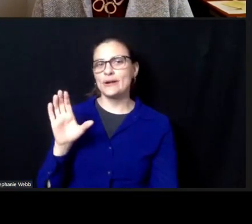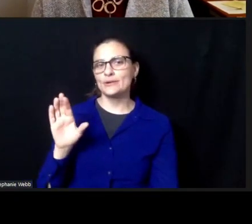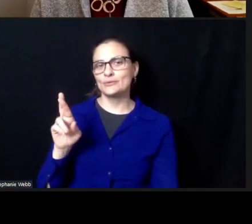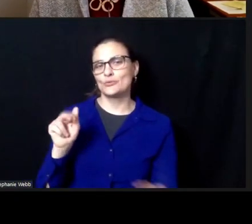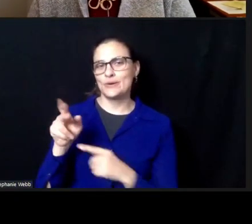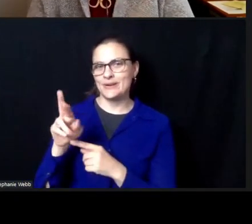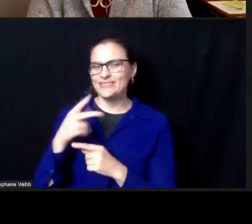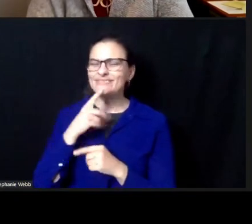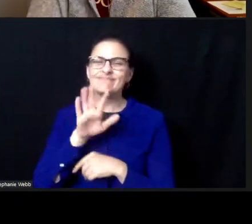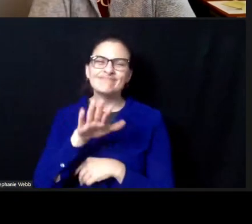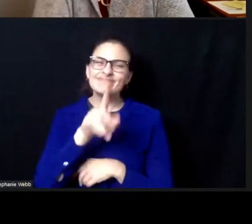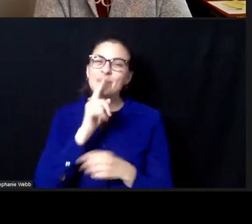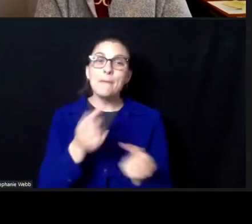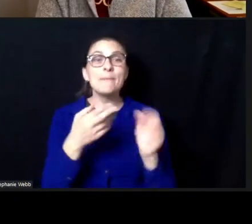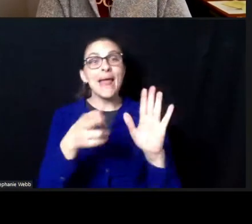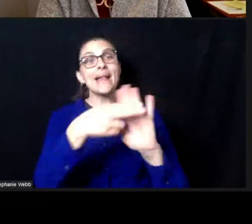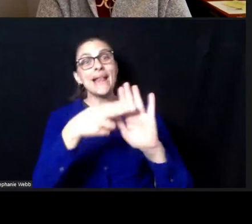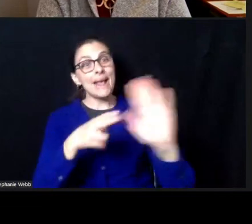of context. And